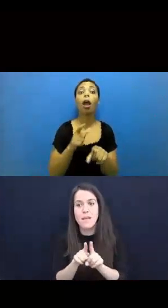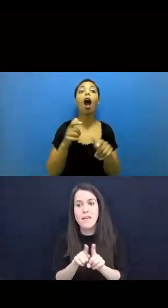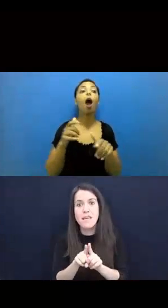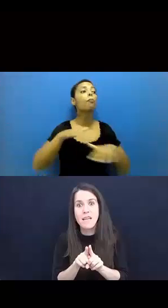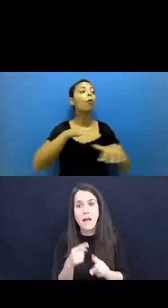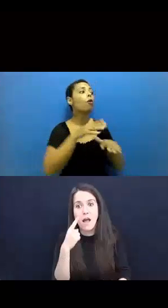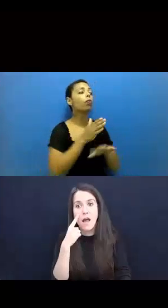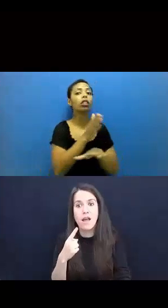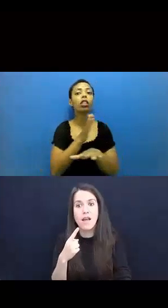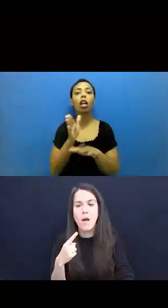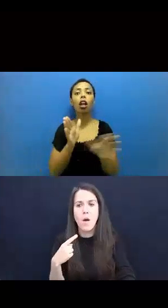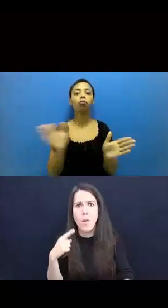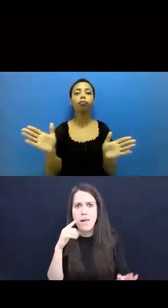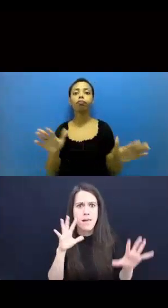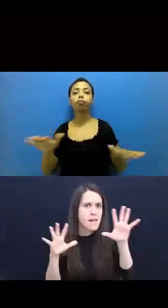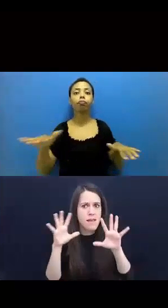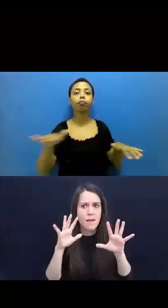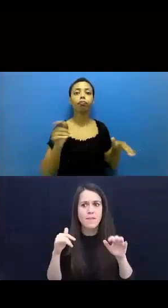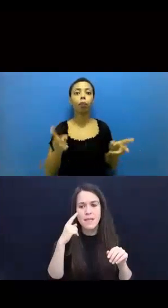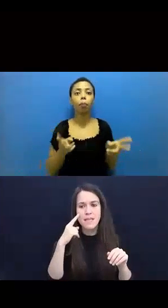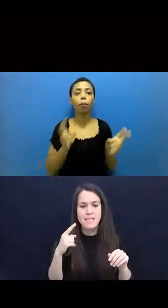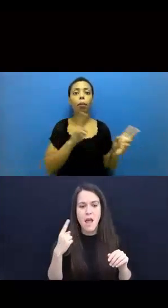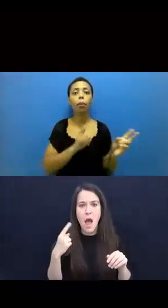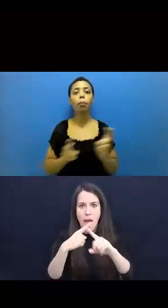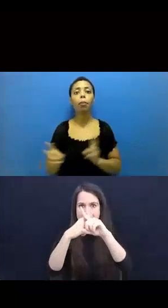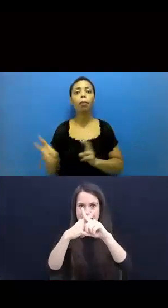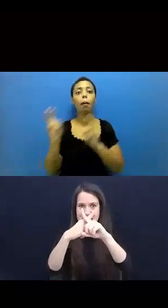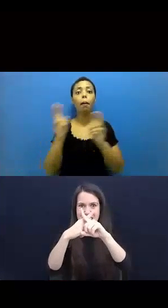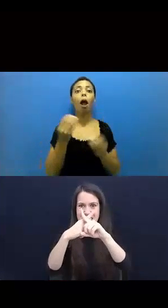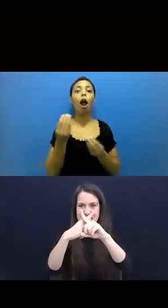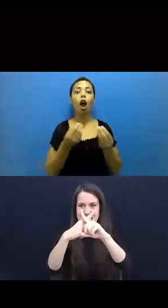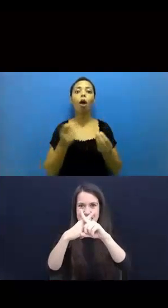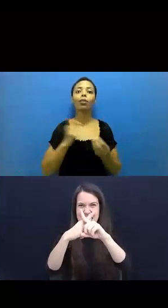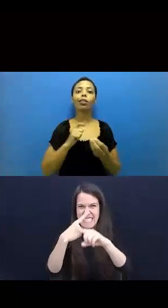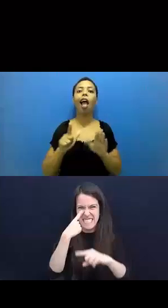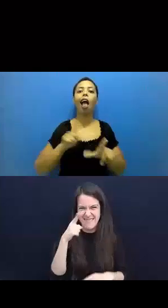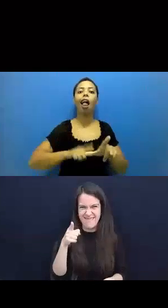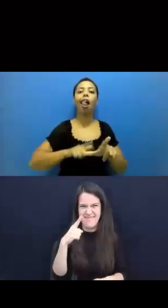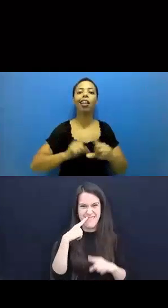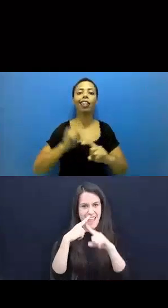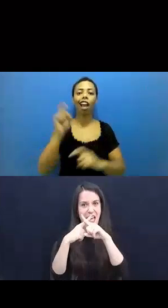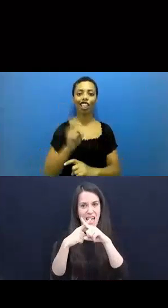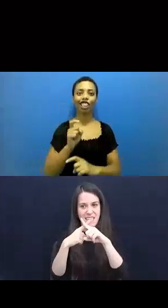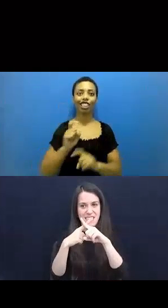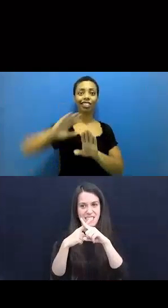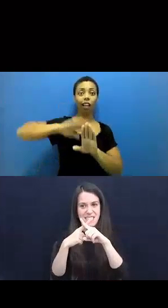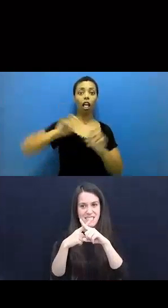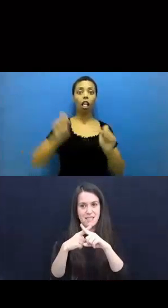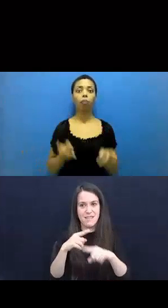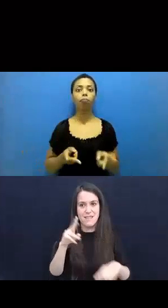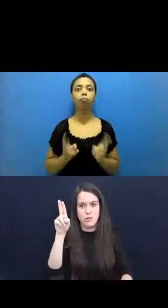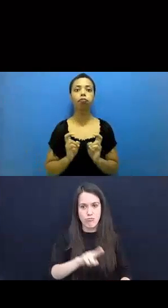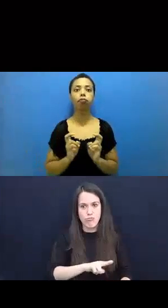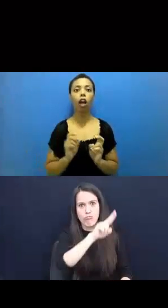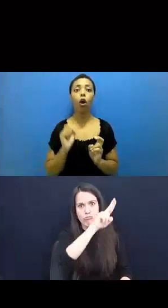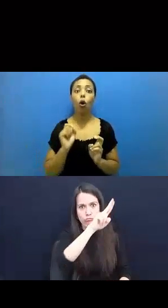has agreed that it's the shape of letter X, what you can recognize. Speed and duration, it